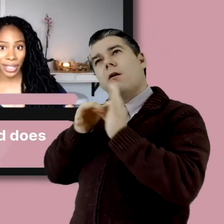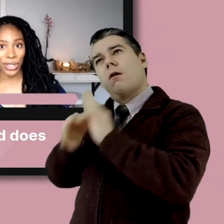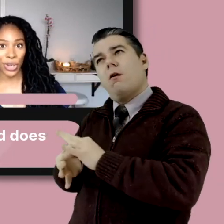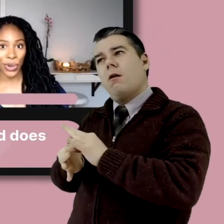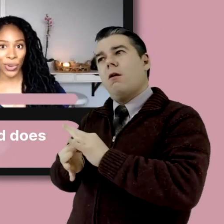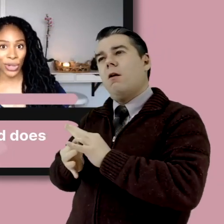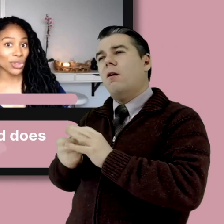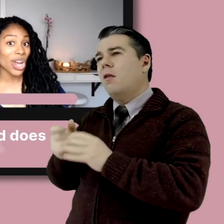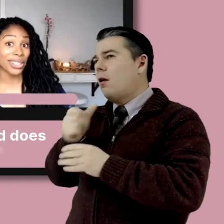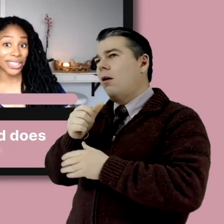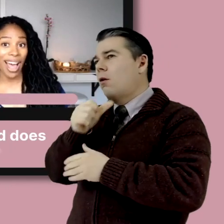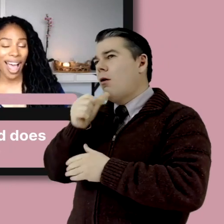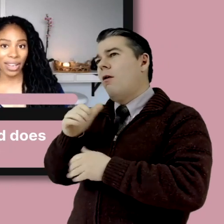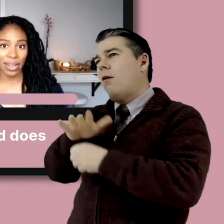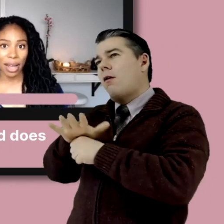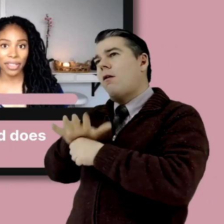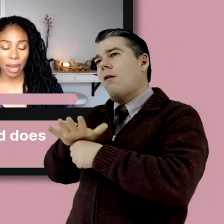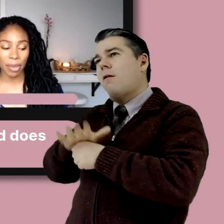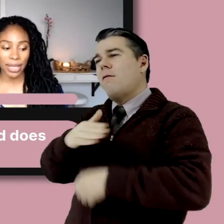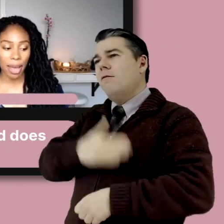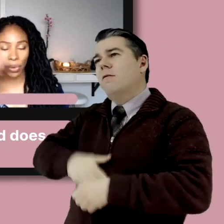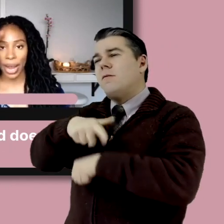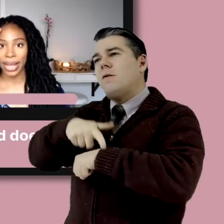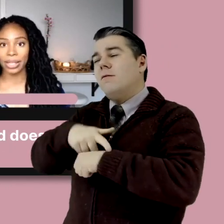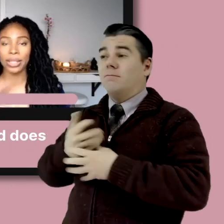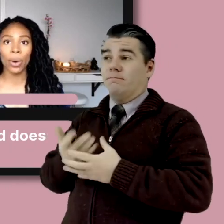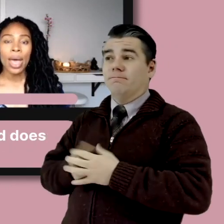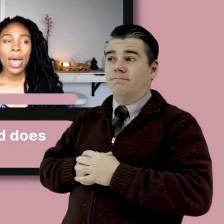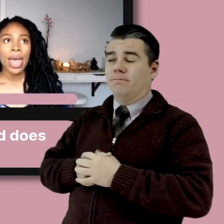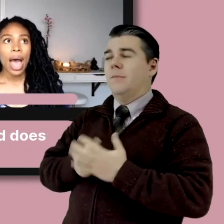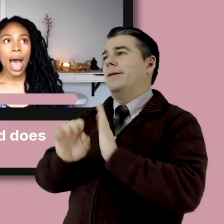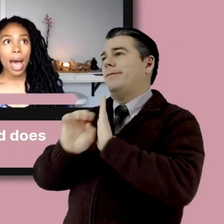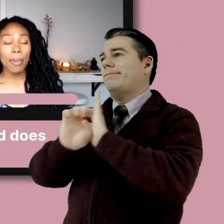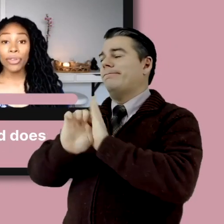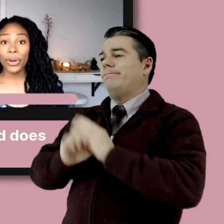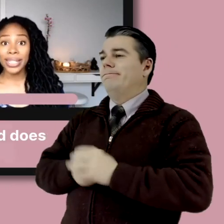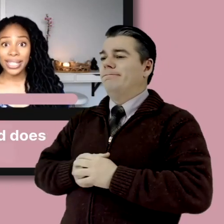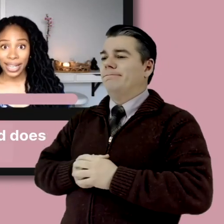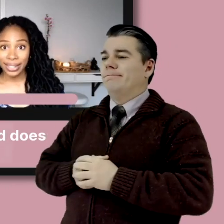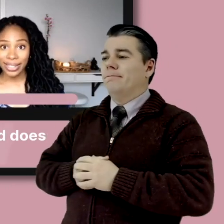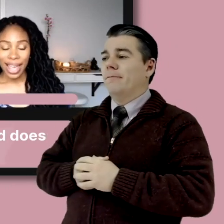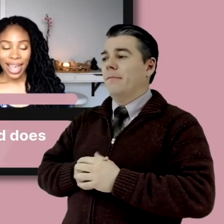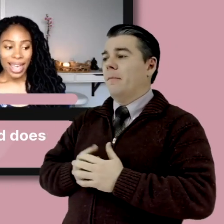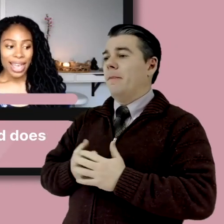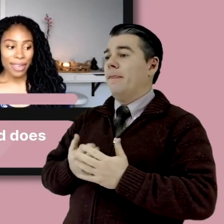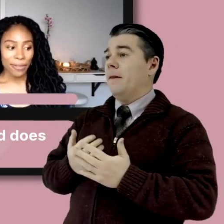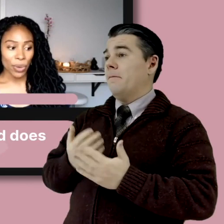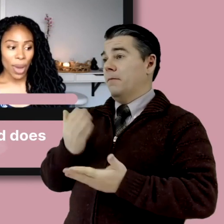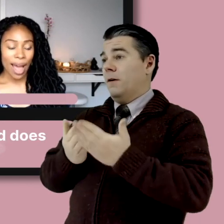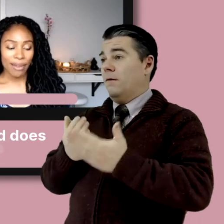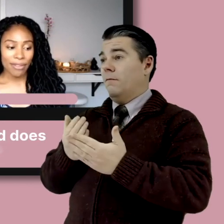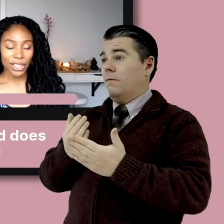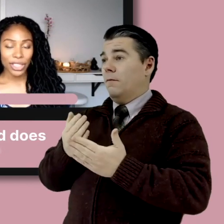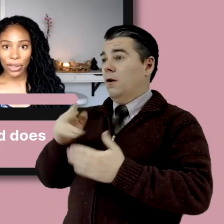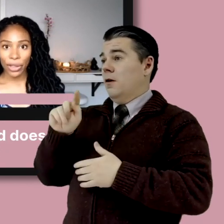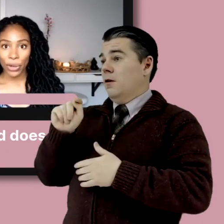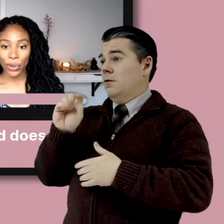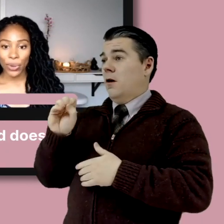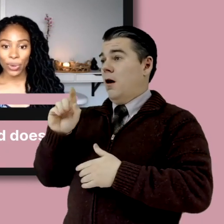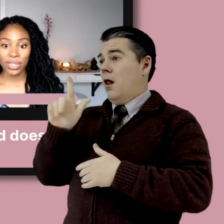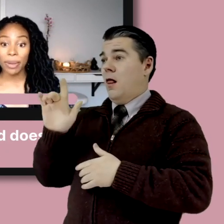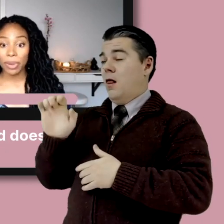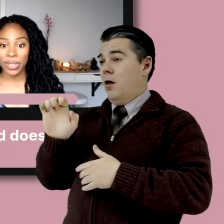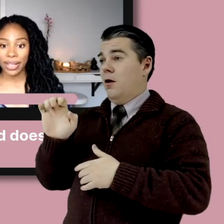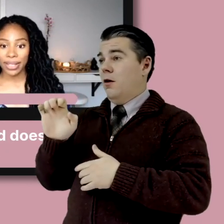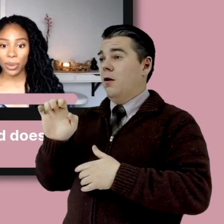linked to your child not having enough tummy time, right? And so, for instance, if you have a toddler